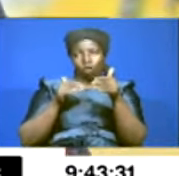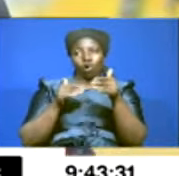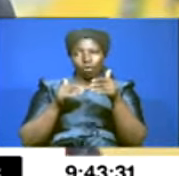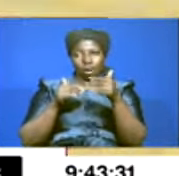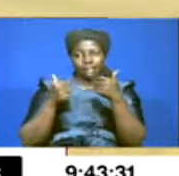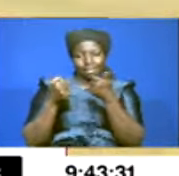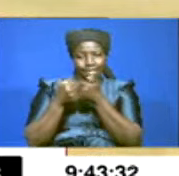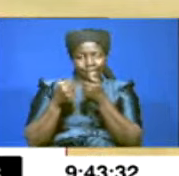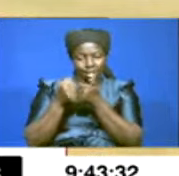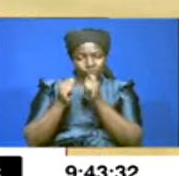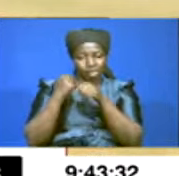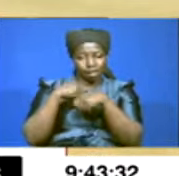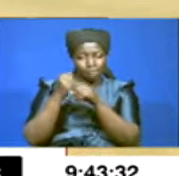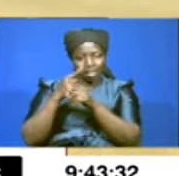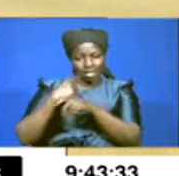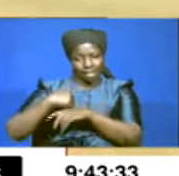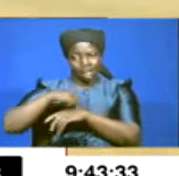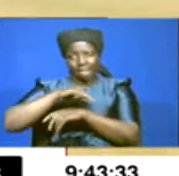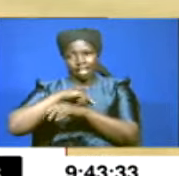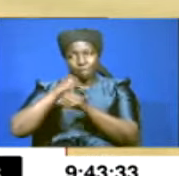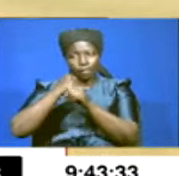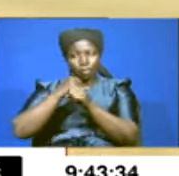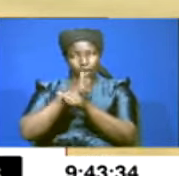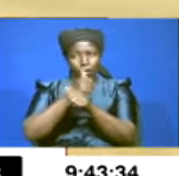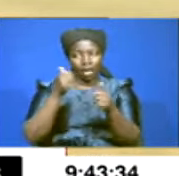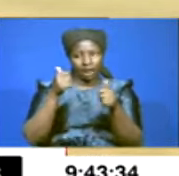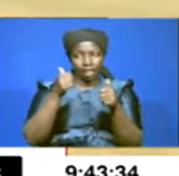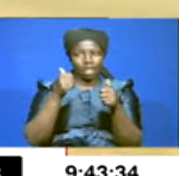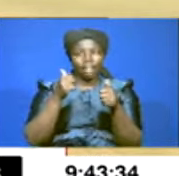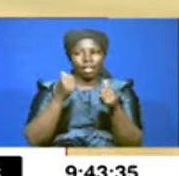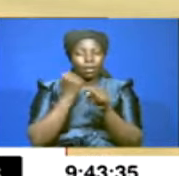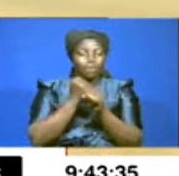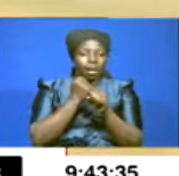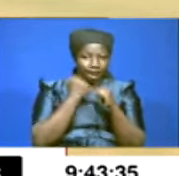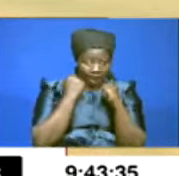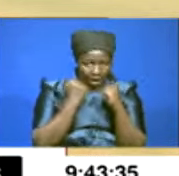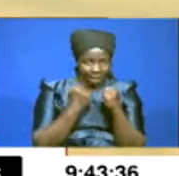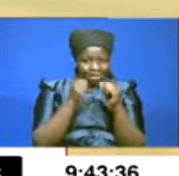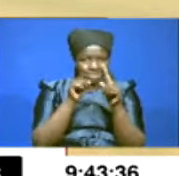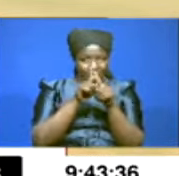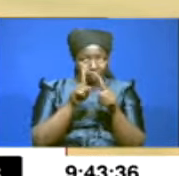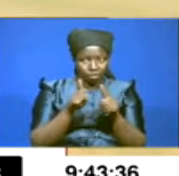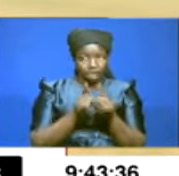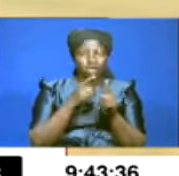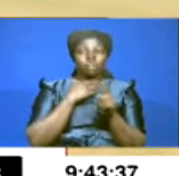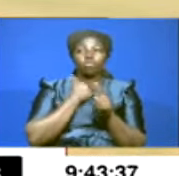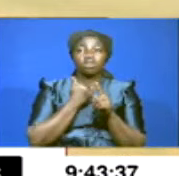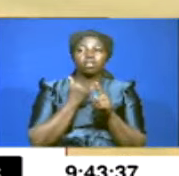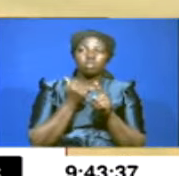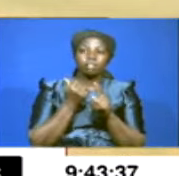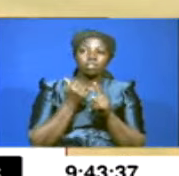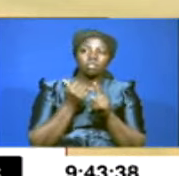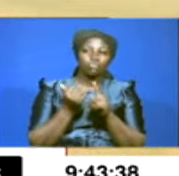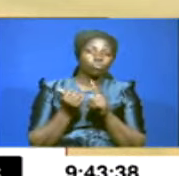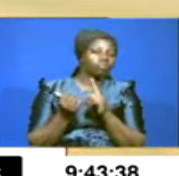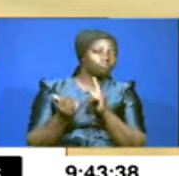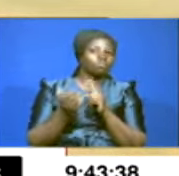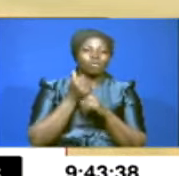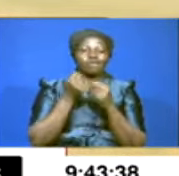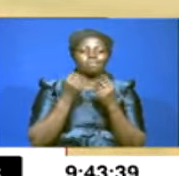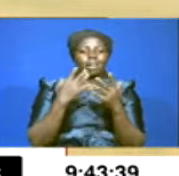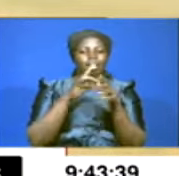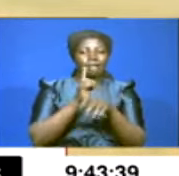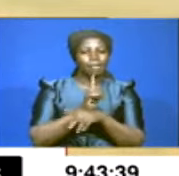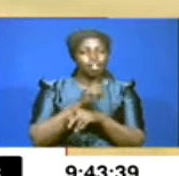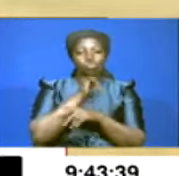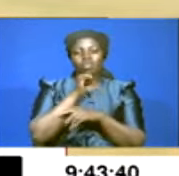us perform well. Work toward, alafu pia nataka ni clock many minutes, see about 60 hapo, nataka